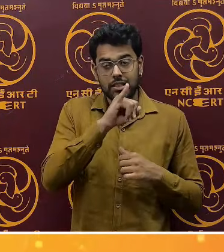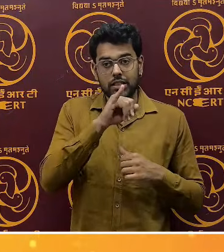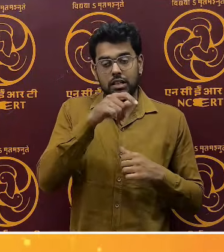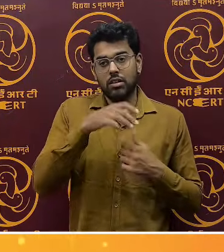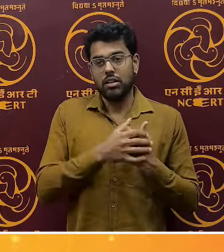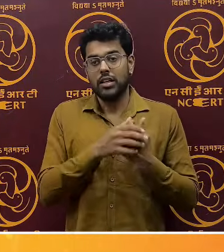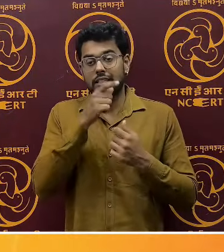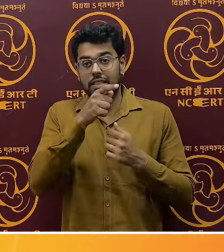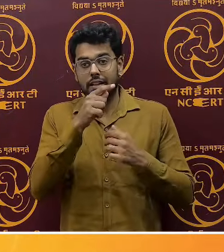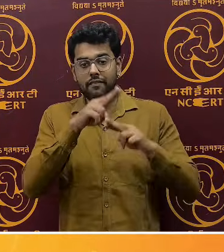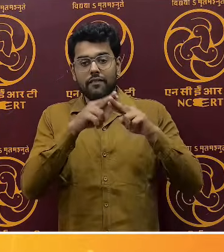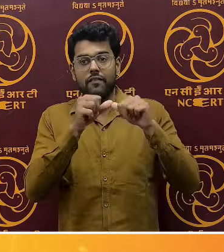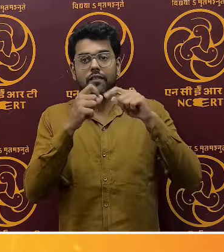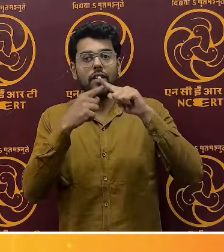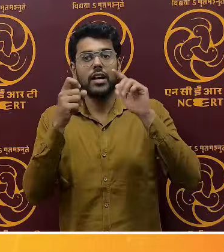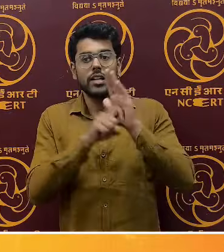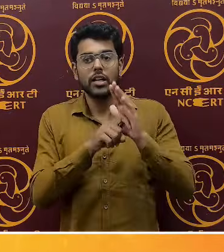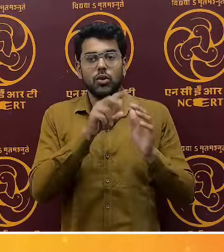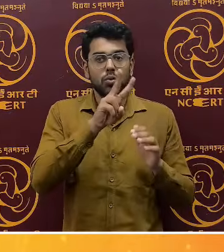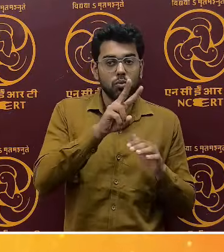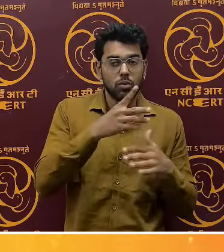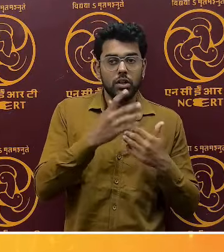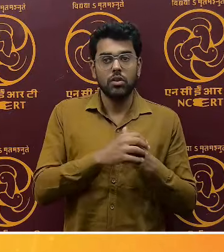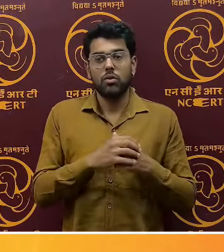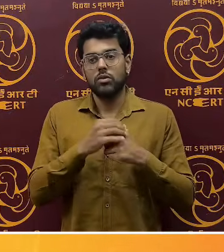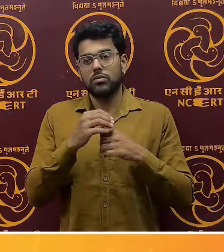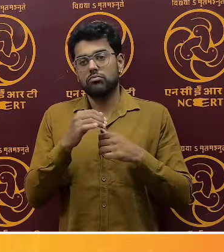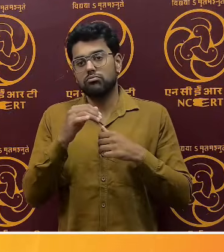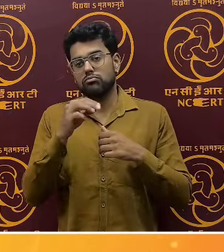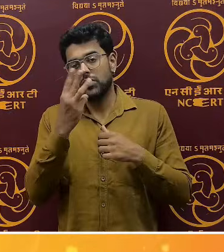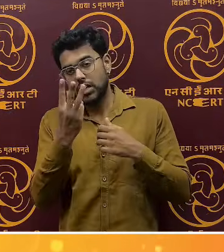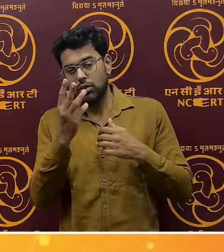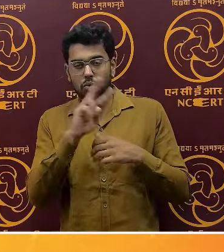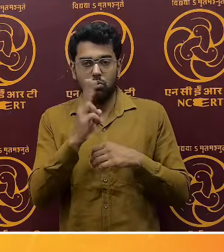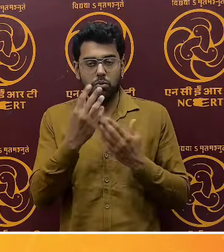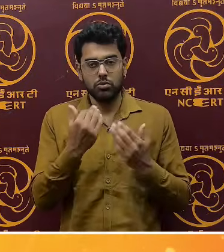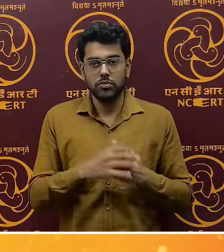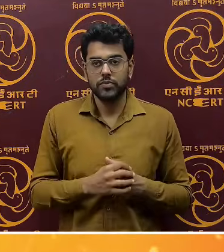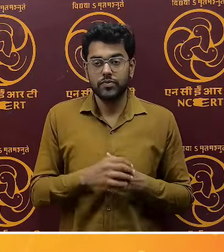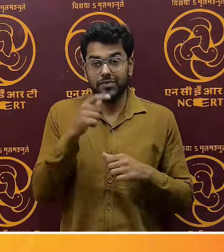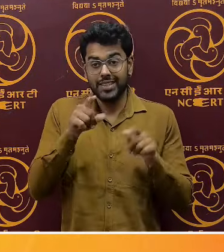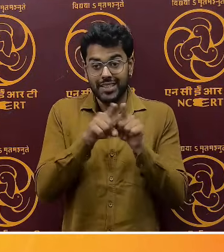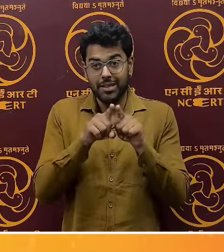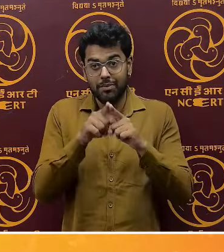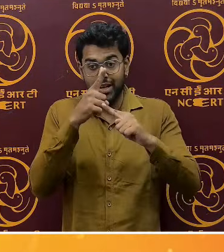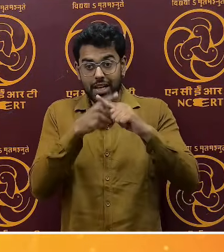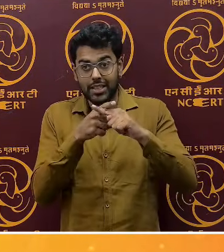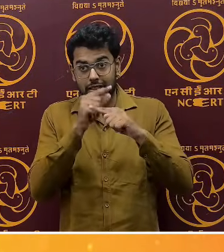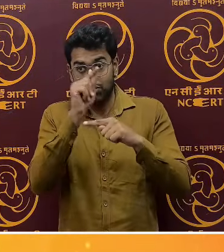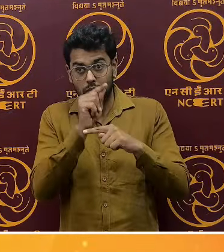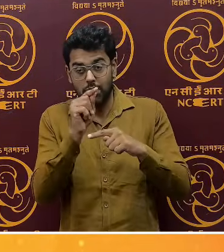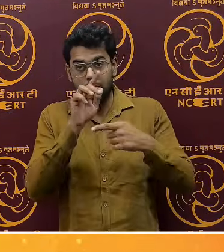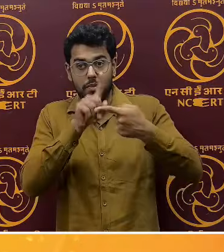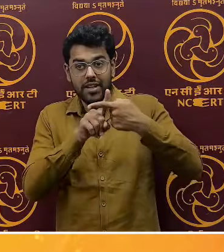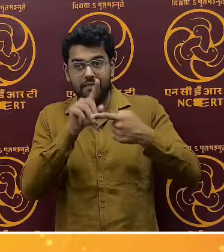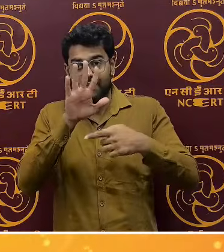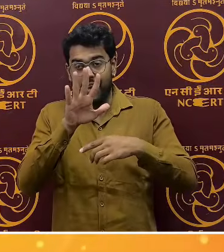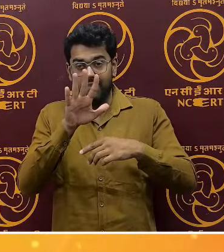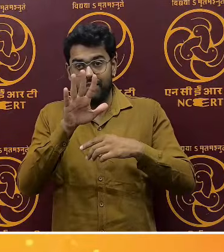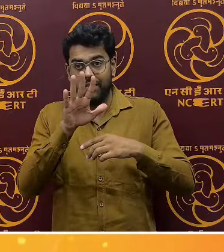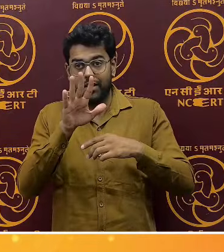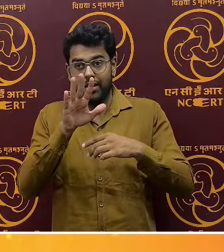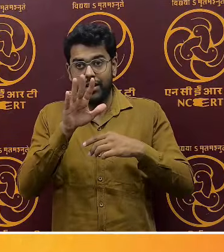is a factor of 6. Likewise, we have this polynomial x square plus 5x plus